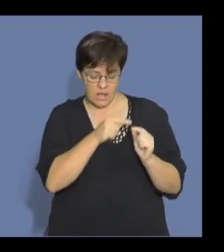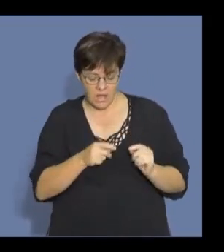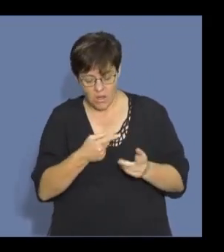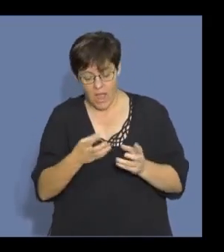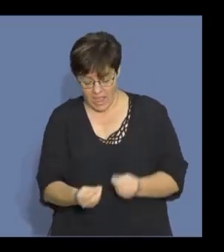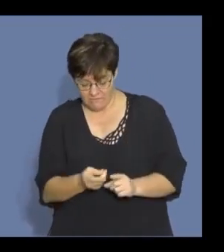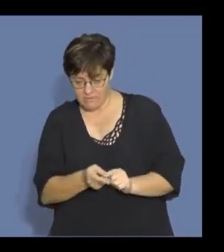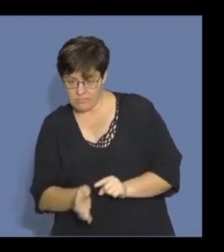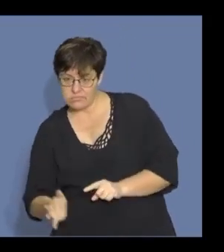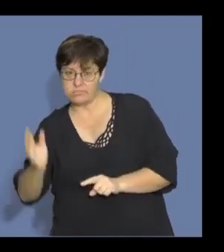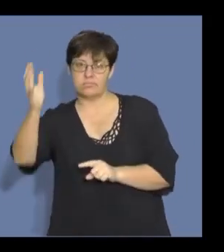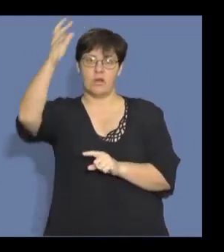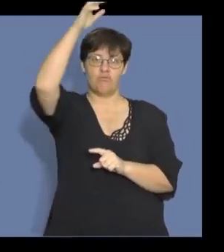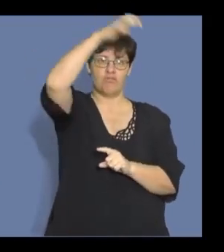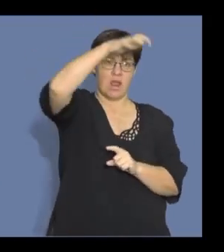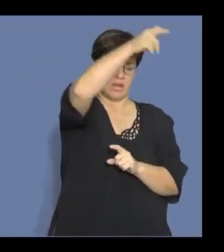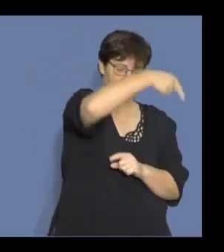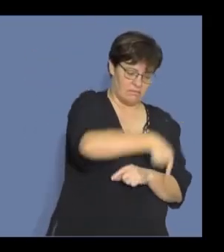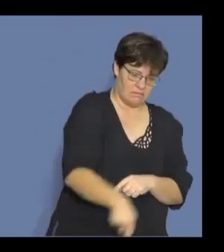earth and the atmosphere system.